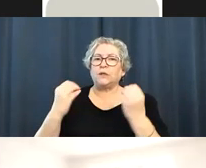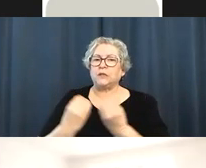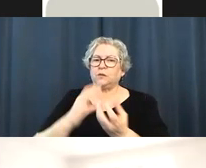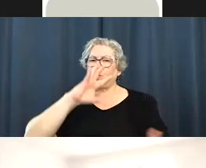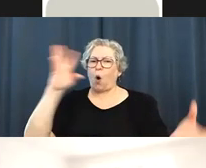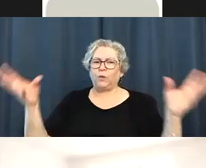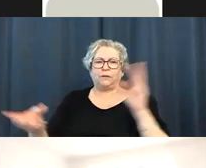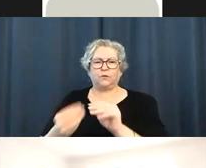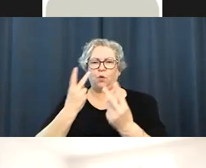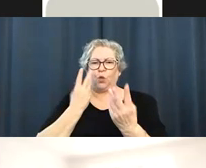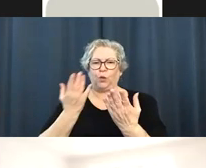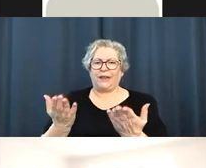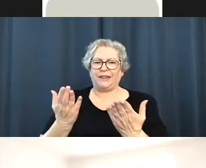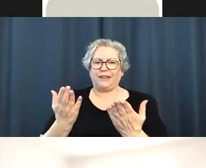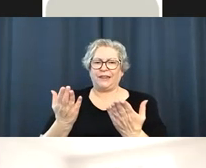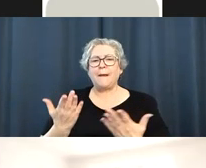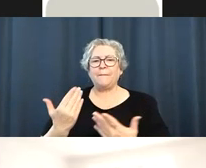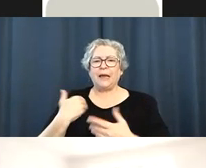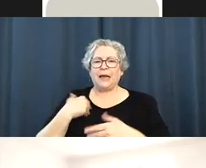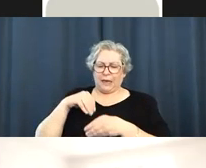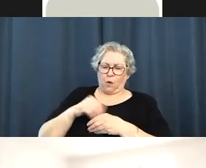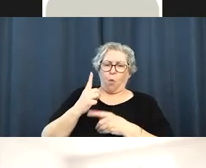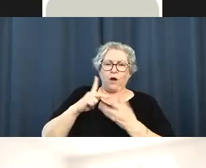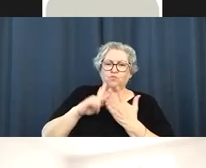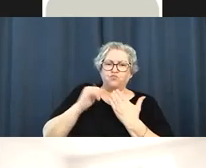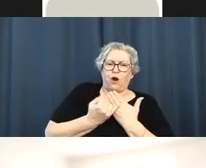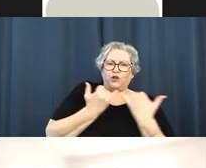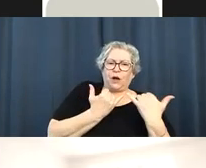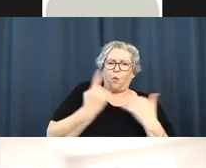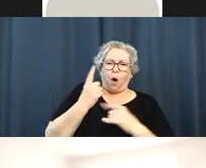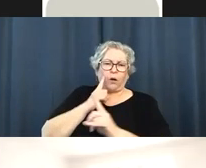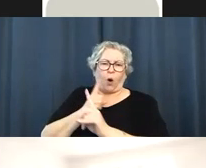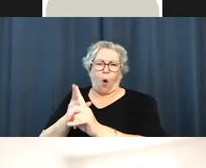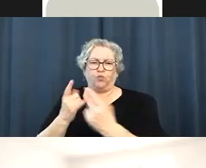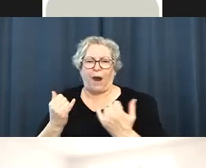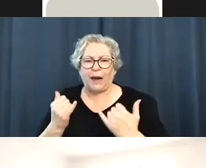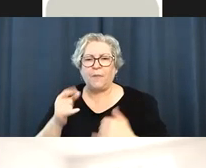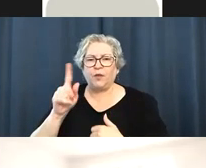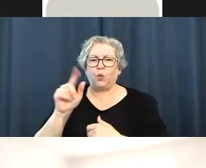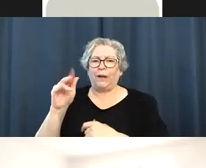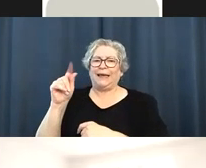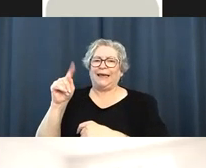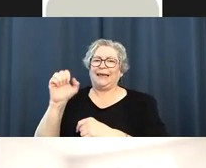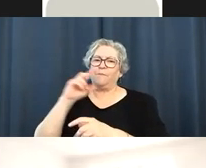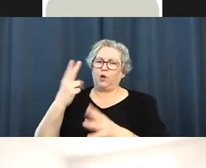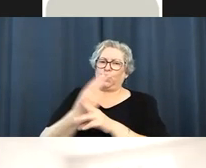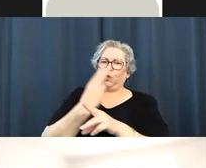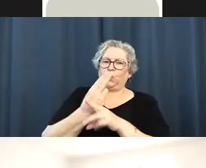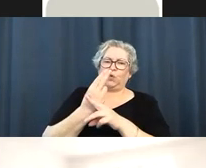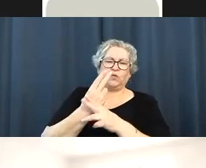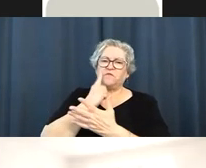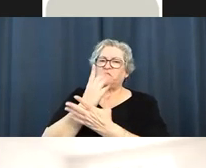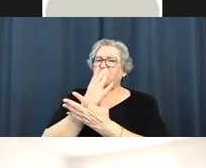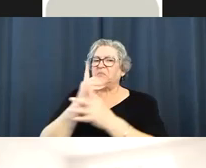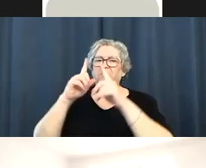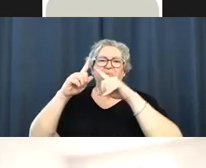look at these. I know you might be in a particular project or particular initiative, but this toolkit can be used across your